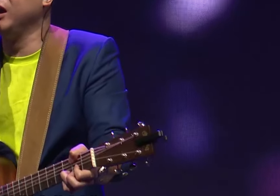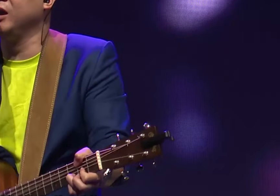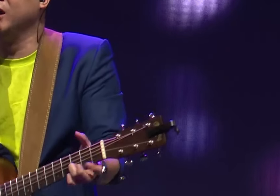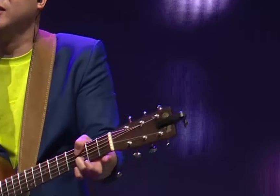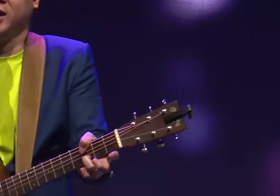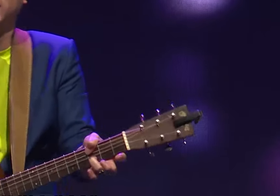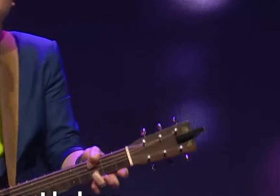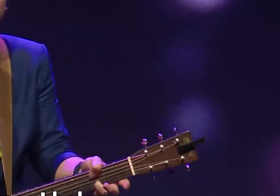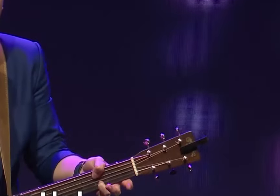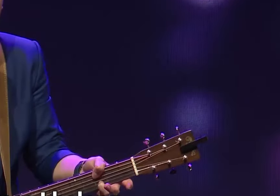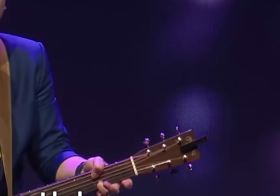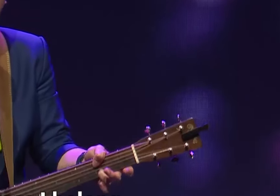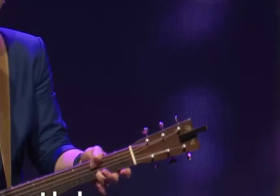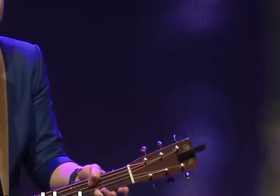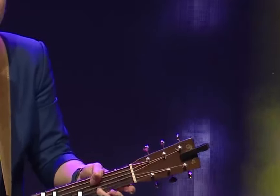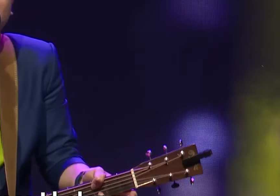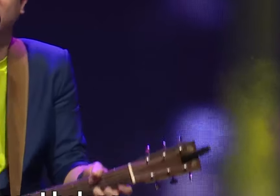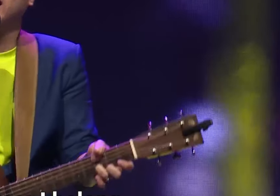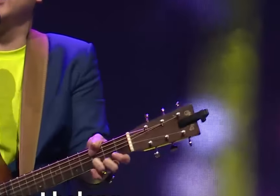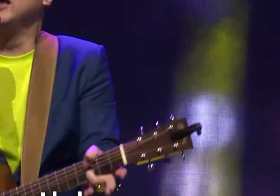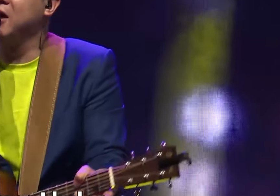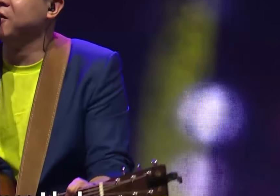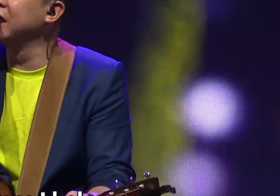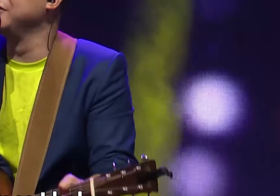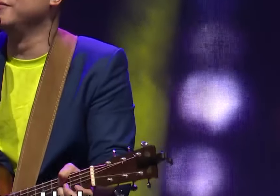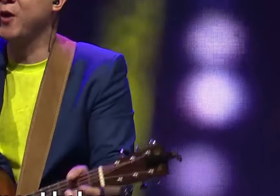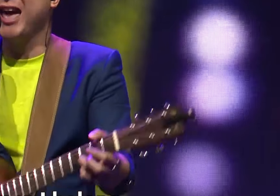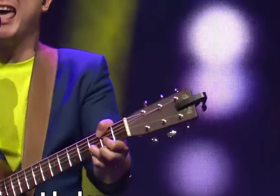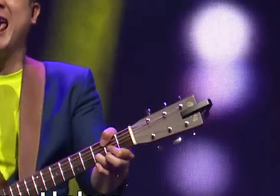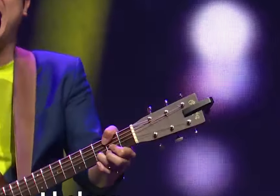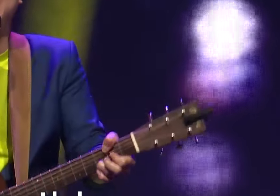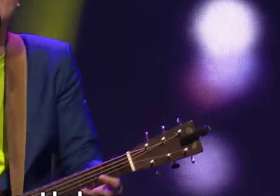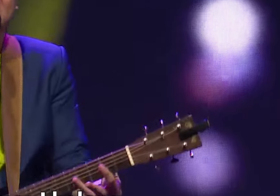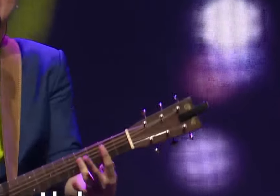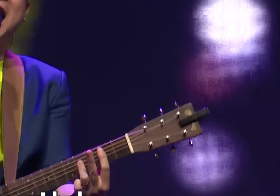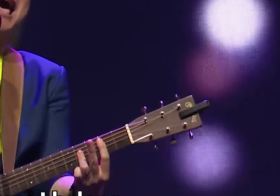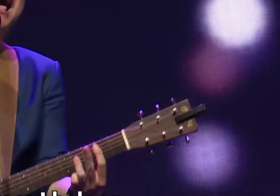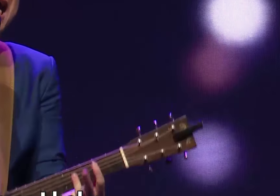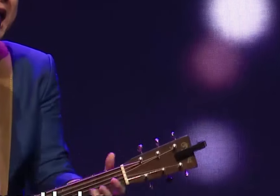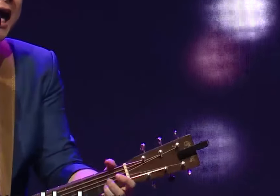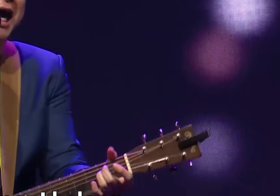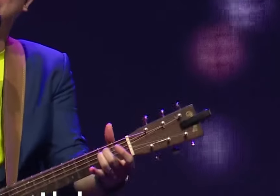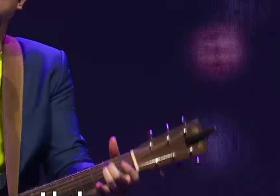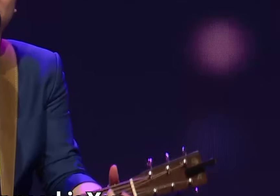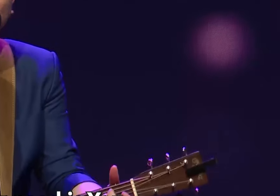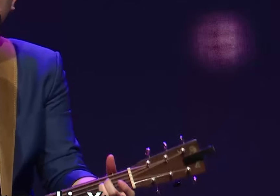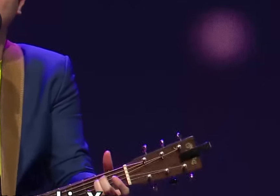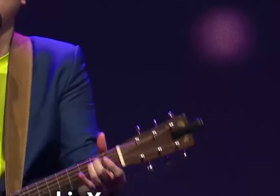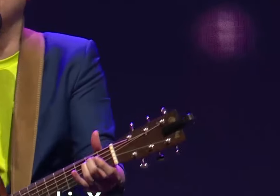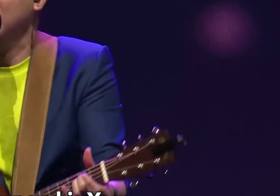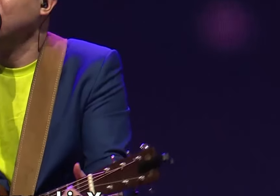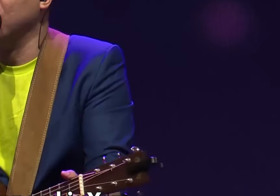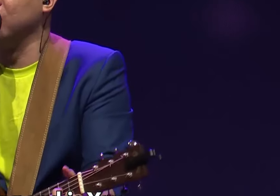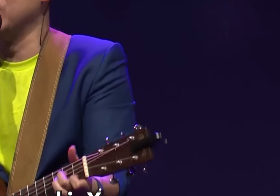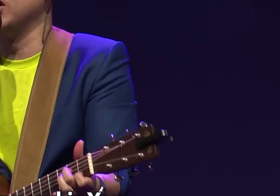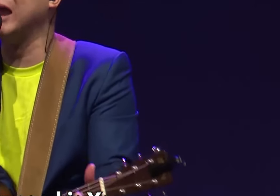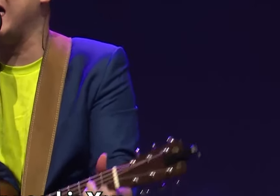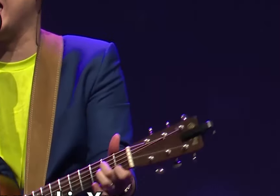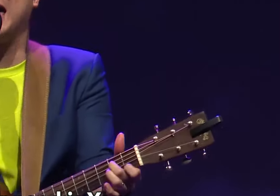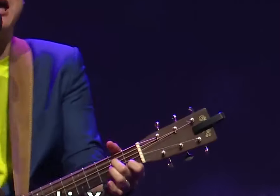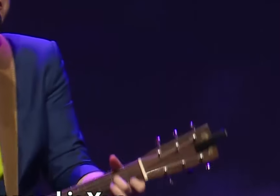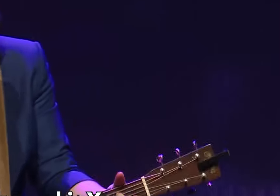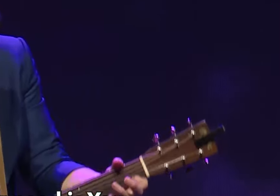me near in your embrace. I belong, Lord.